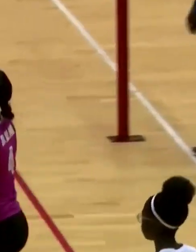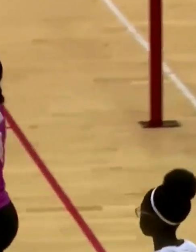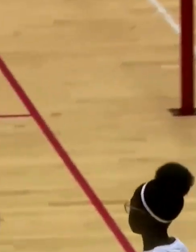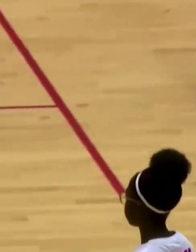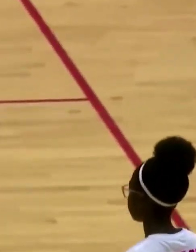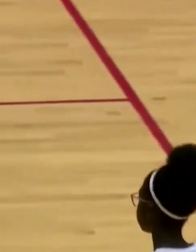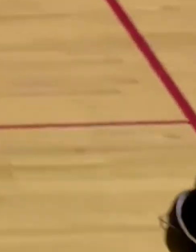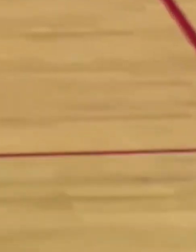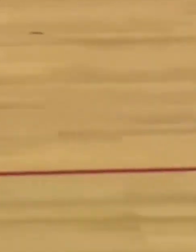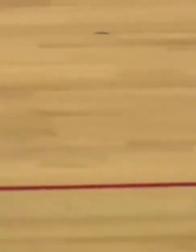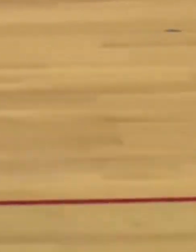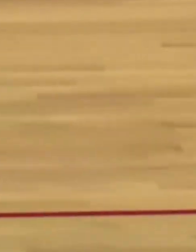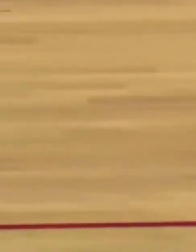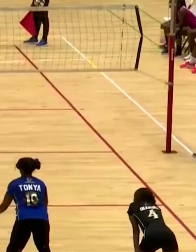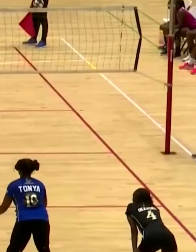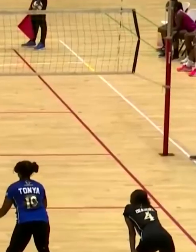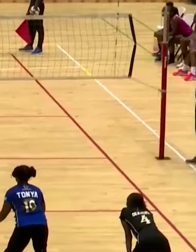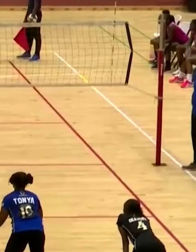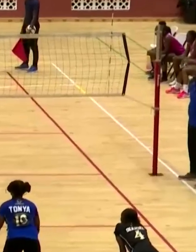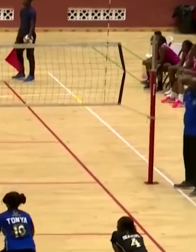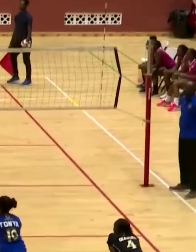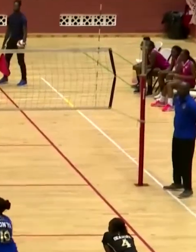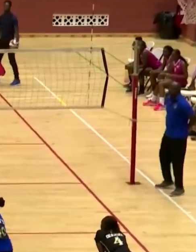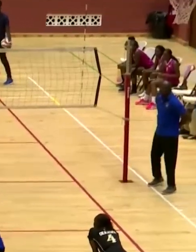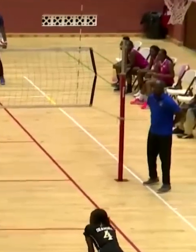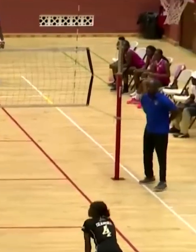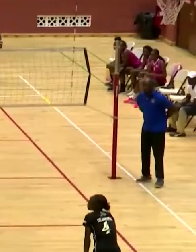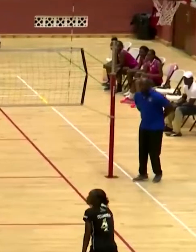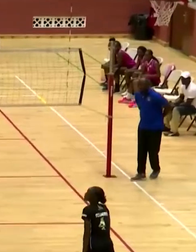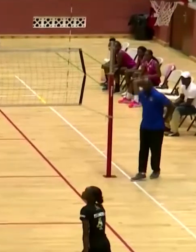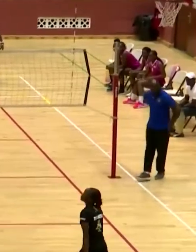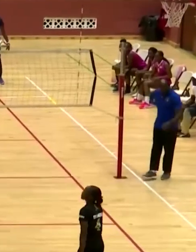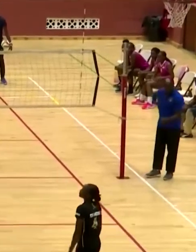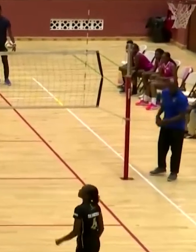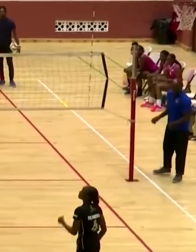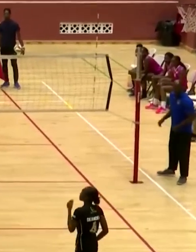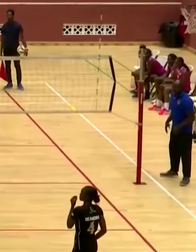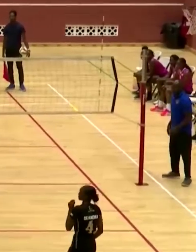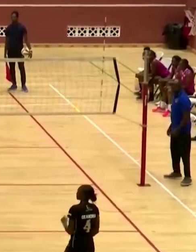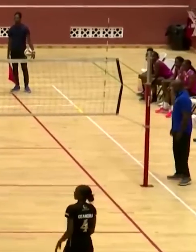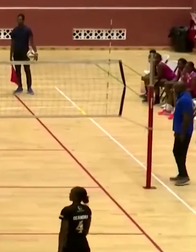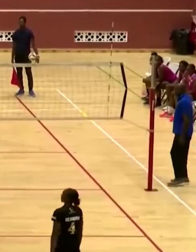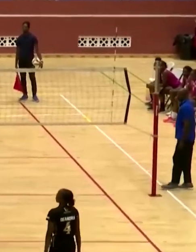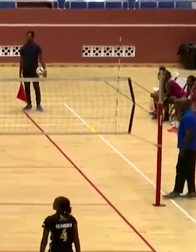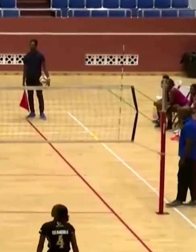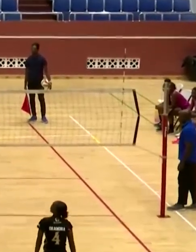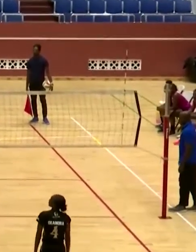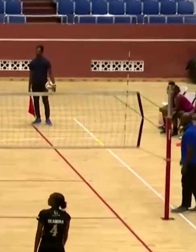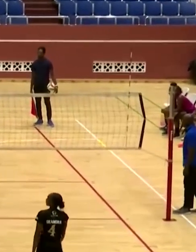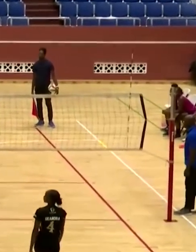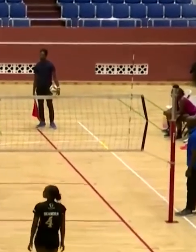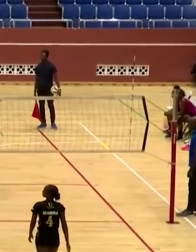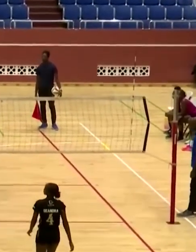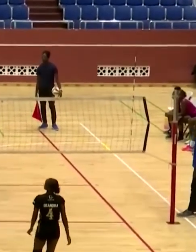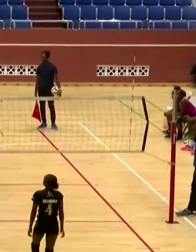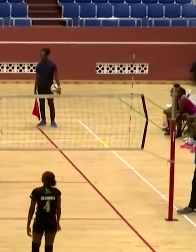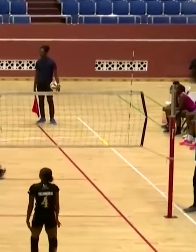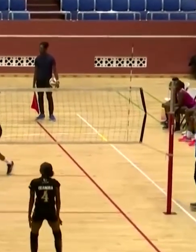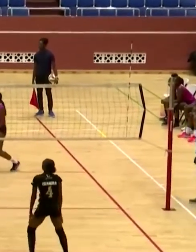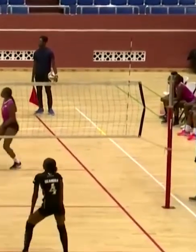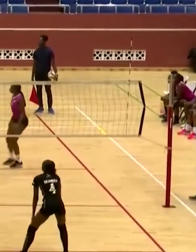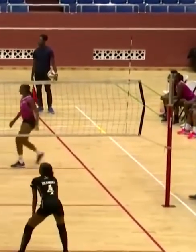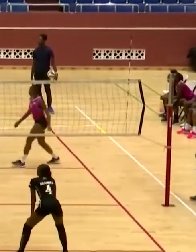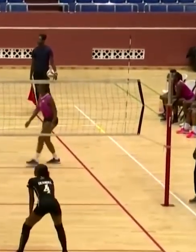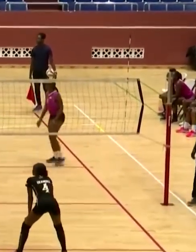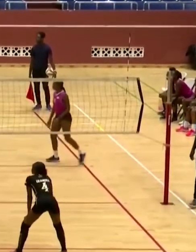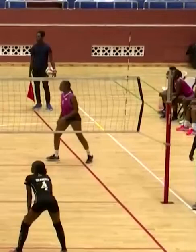set 25-22. It's 1-all. The club in the ascendancy. Lisa Clark gets the set, but the